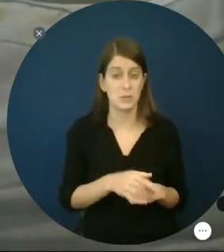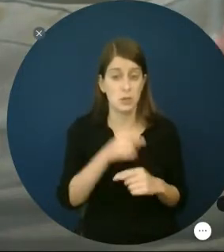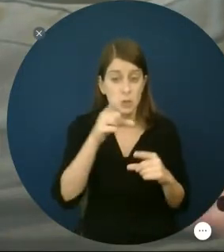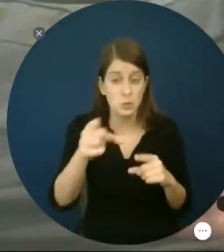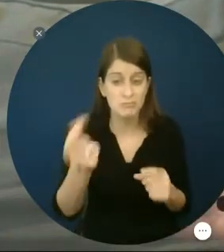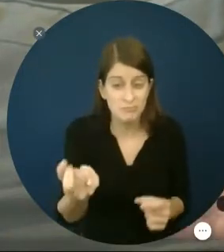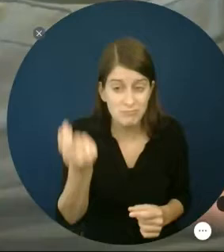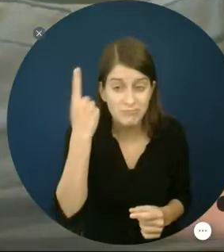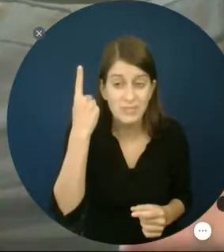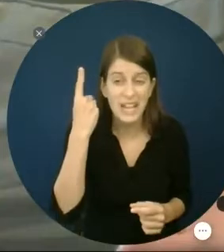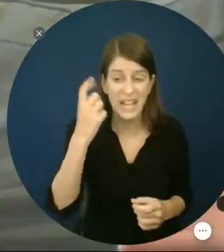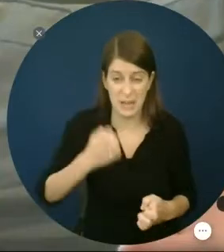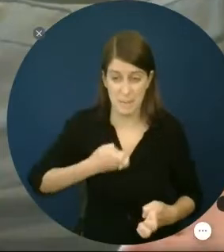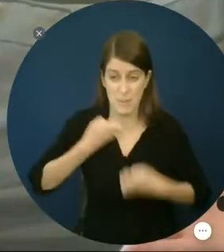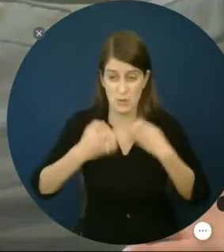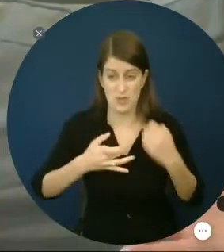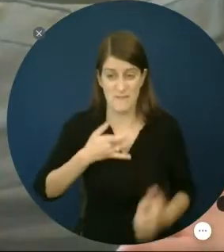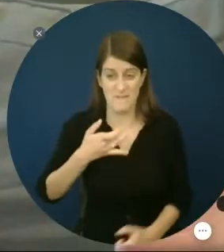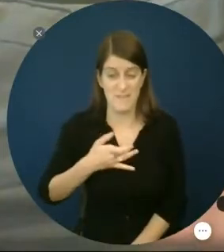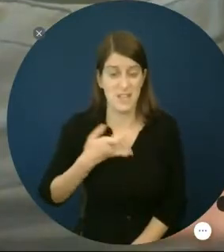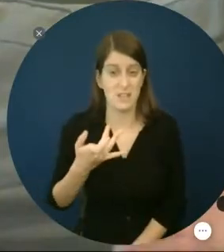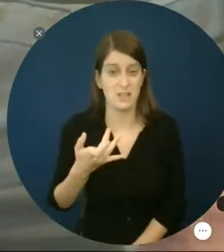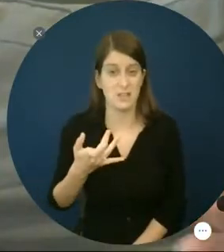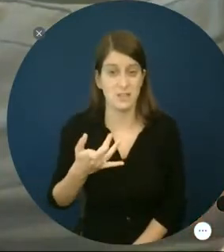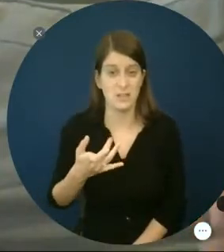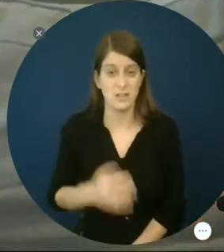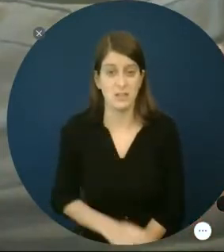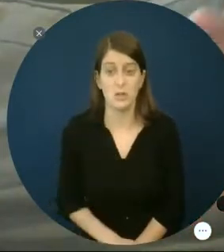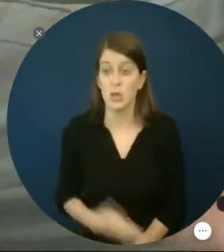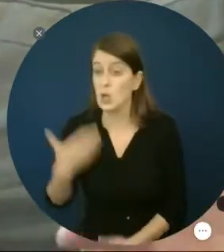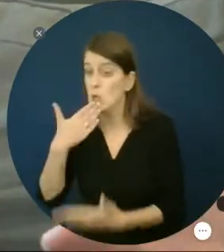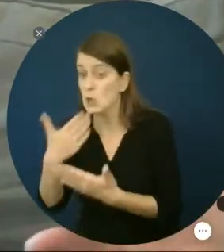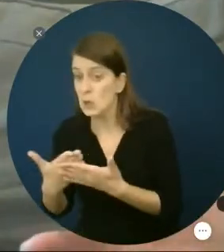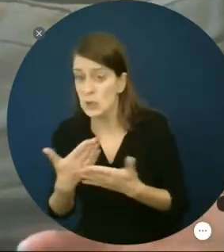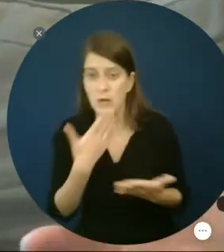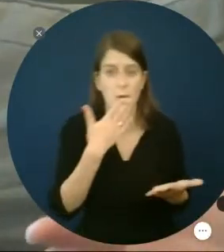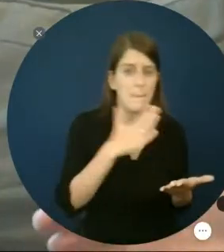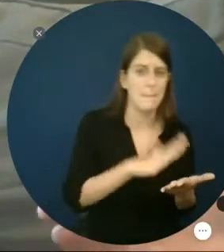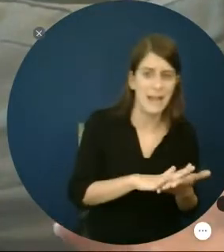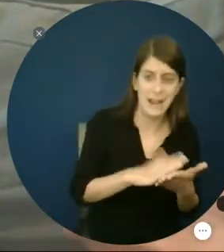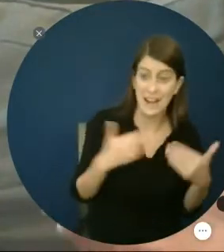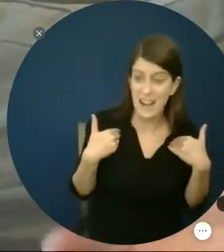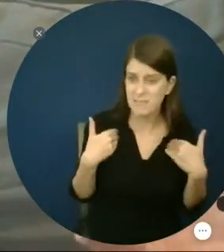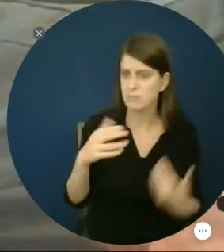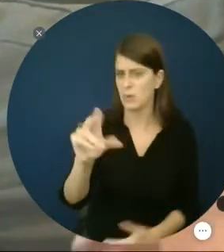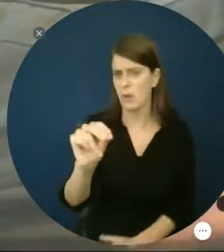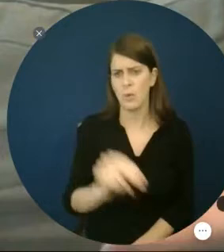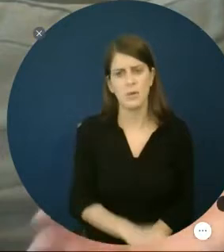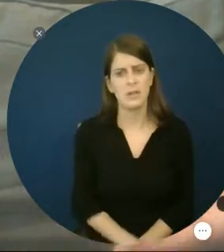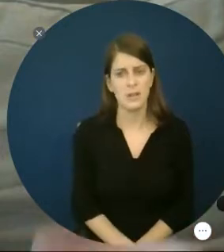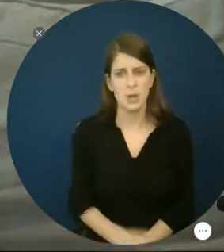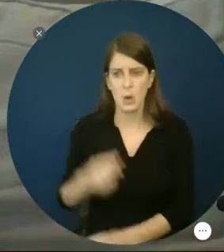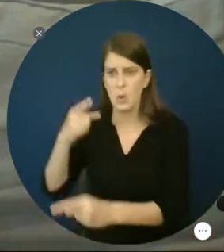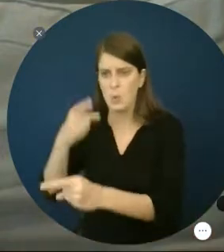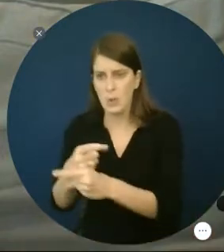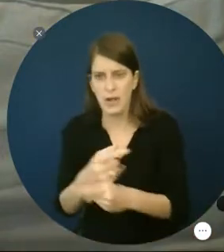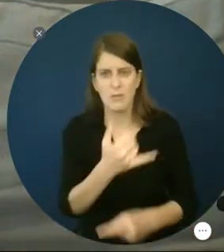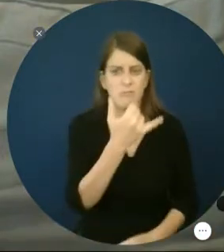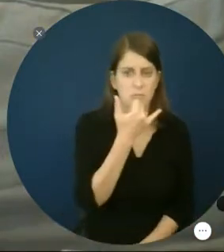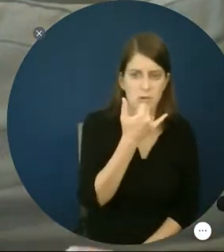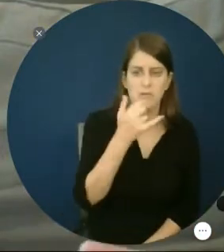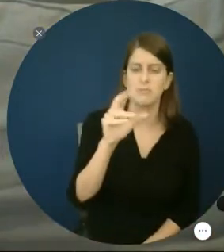that emotions, feelings that we have, are not good or bad. There is no bad